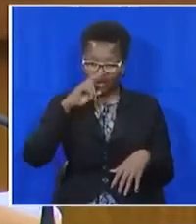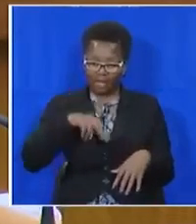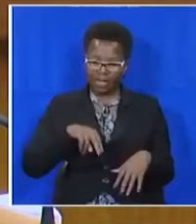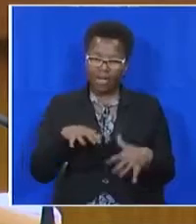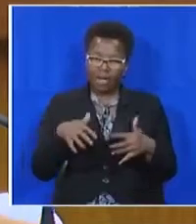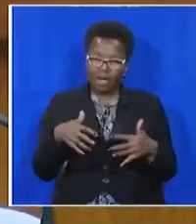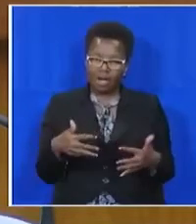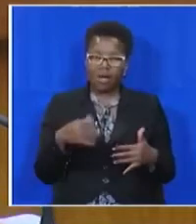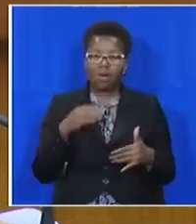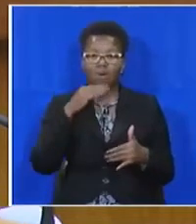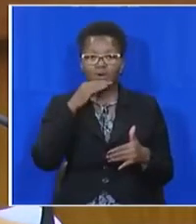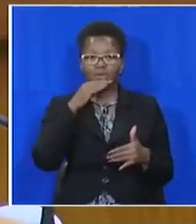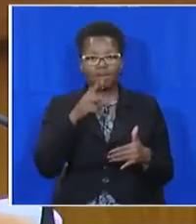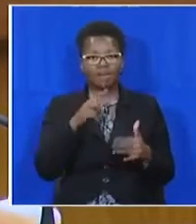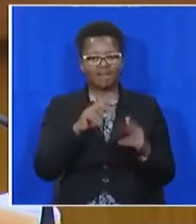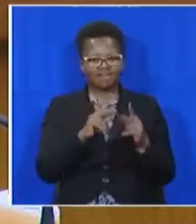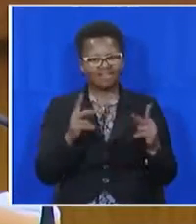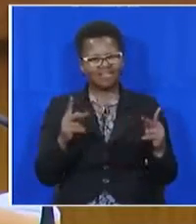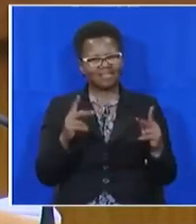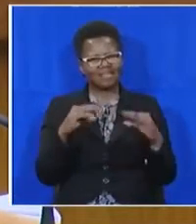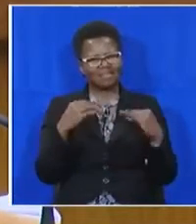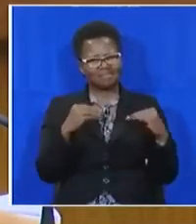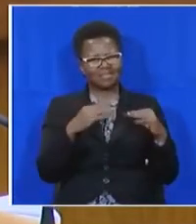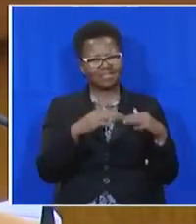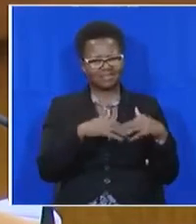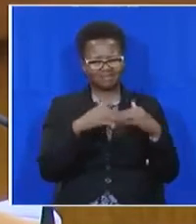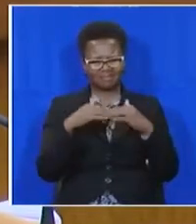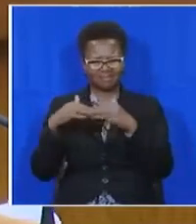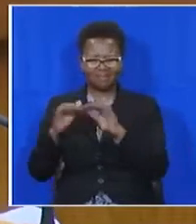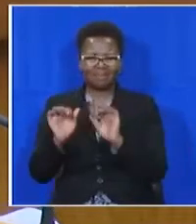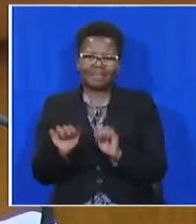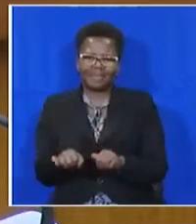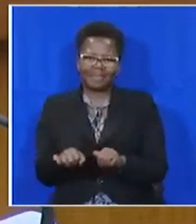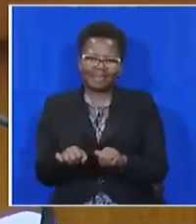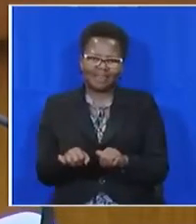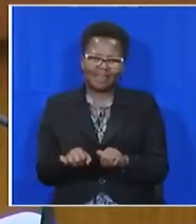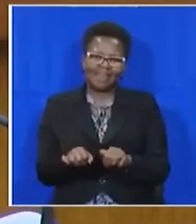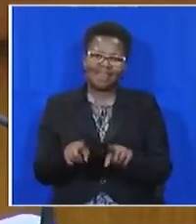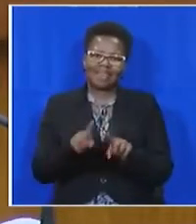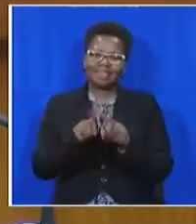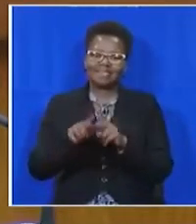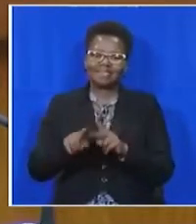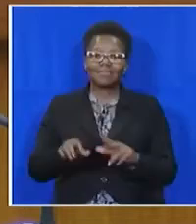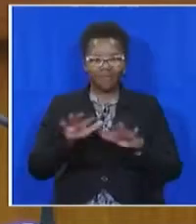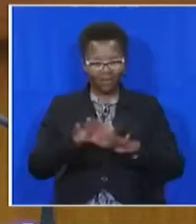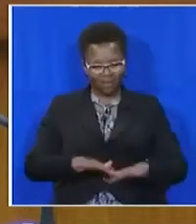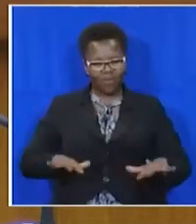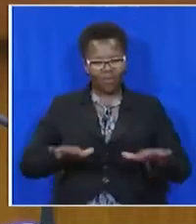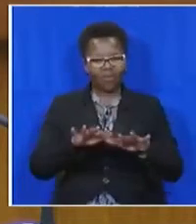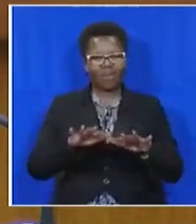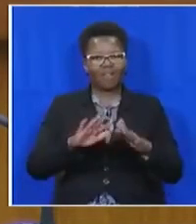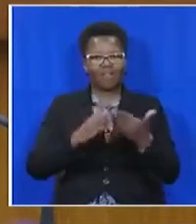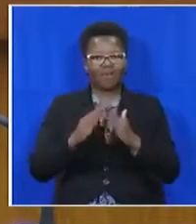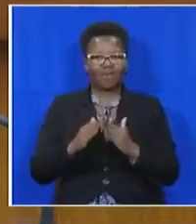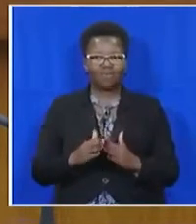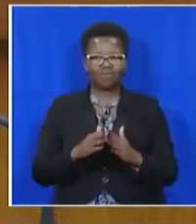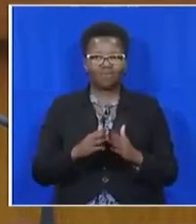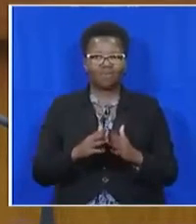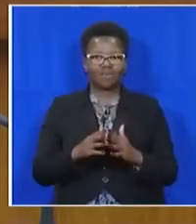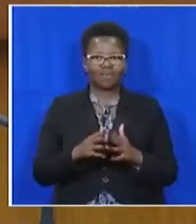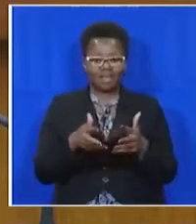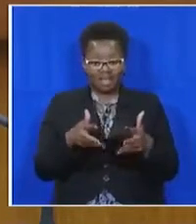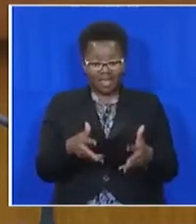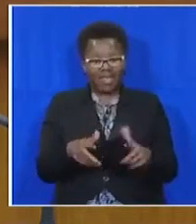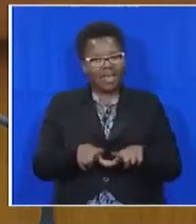other productivity in the South African society and in all other societies is based. All other production is based on the